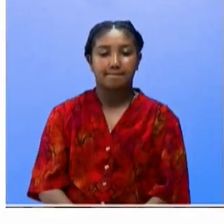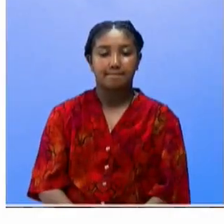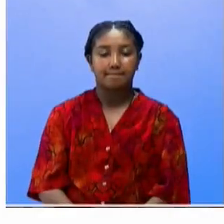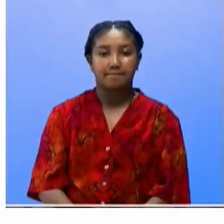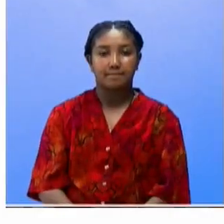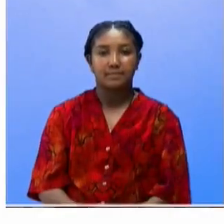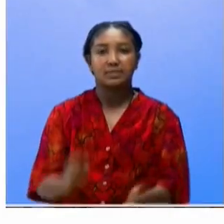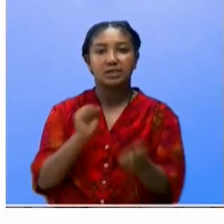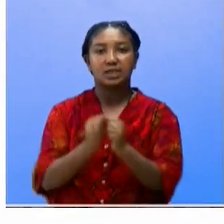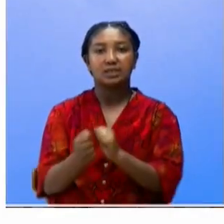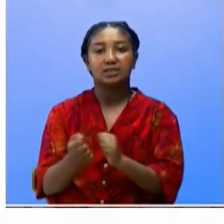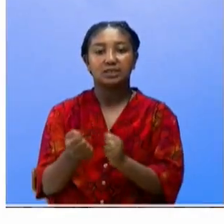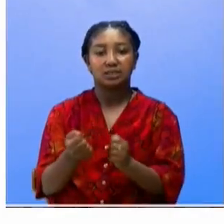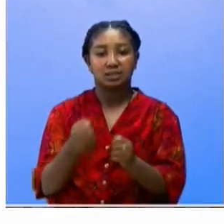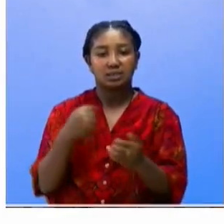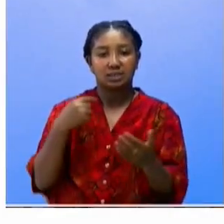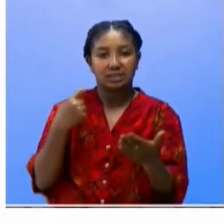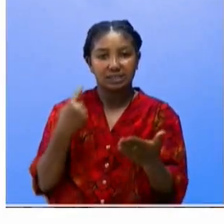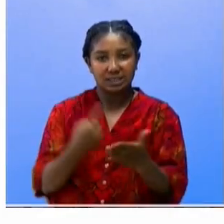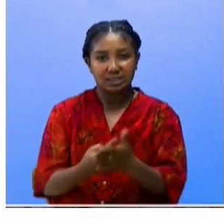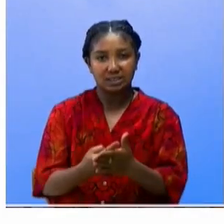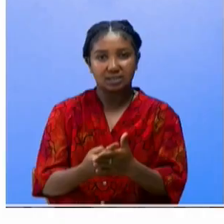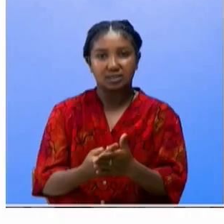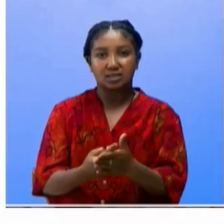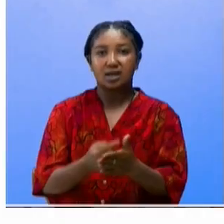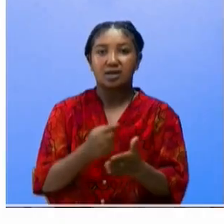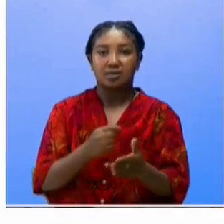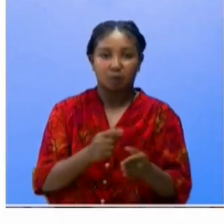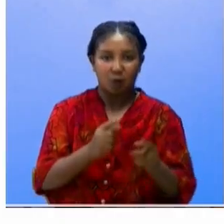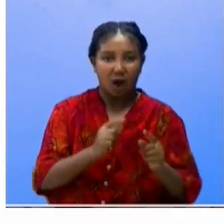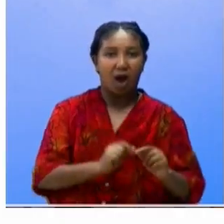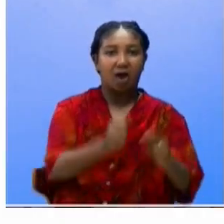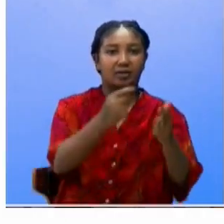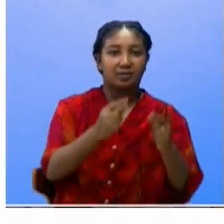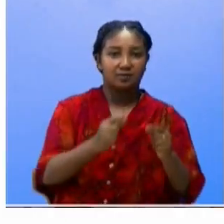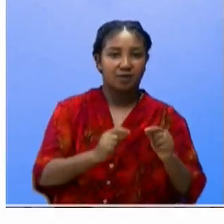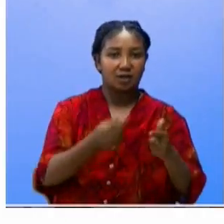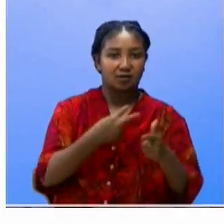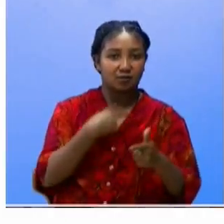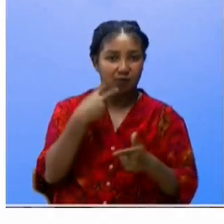this active voice